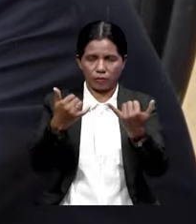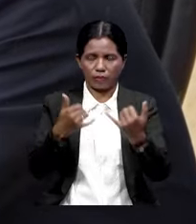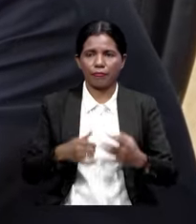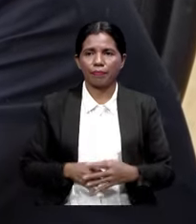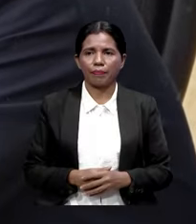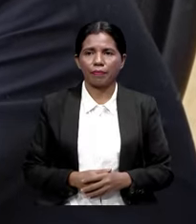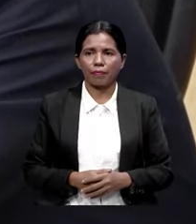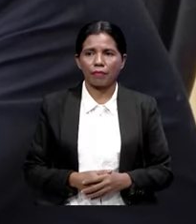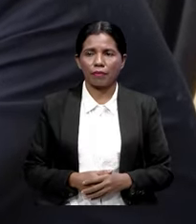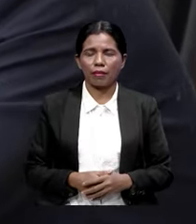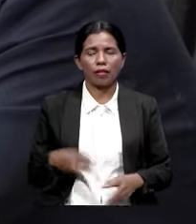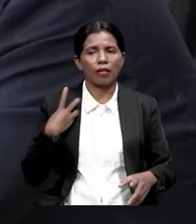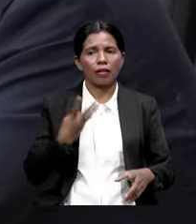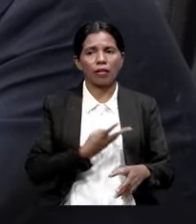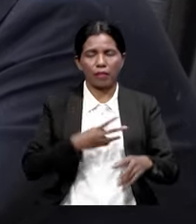We, Timor-Leste,